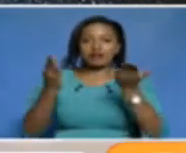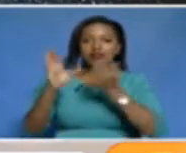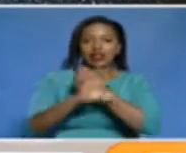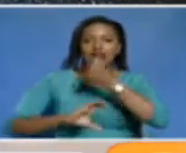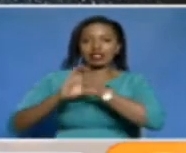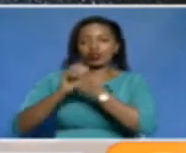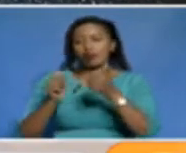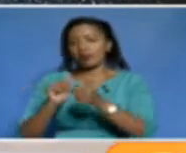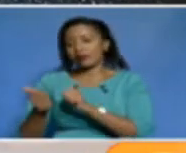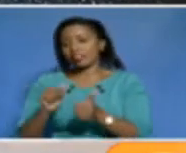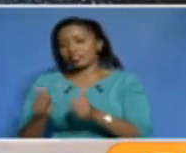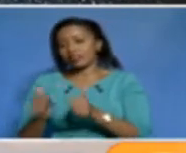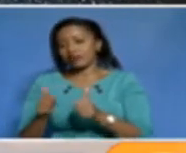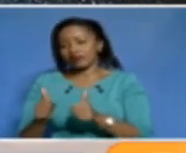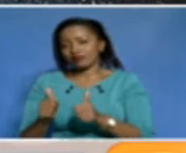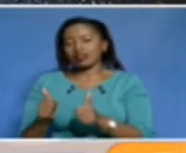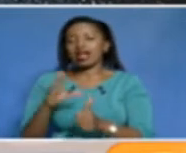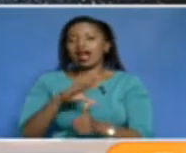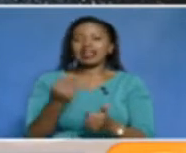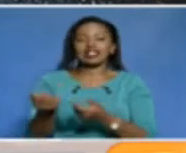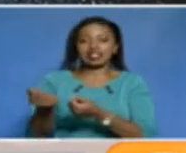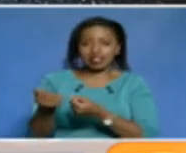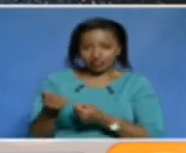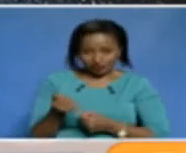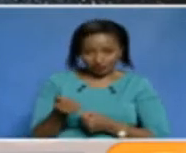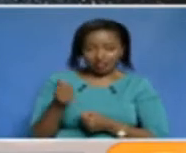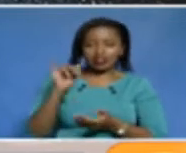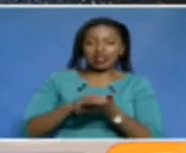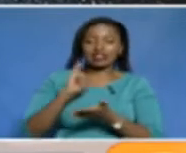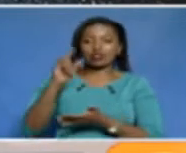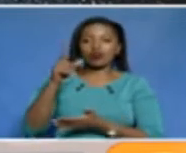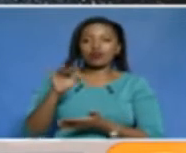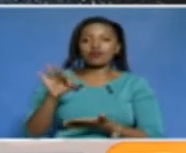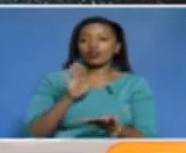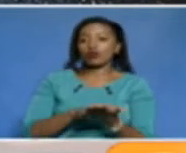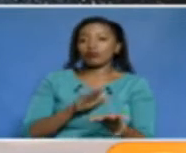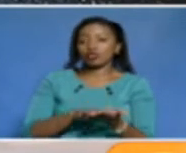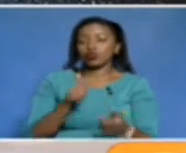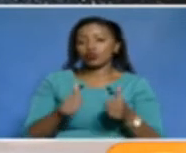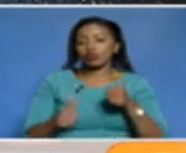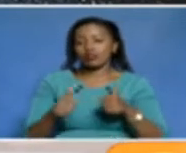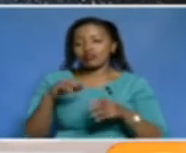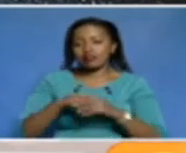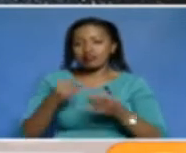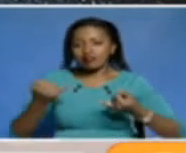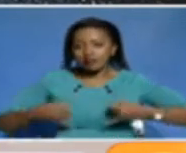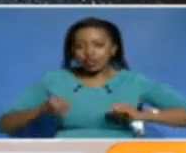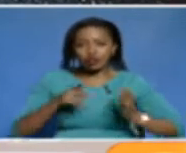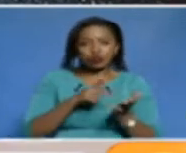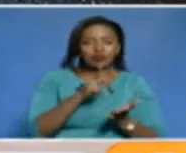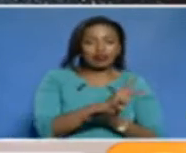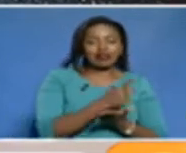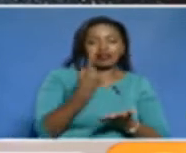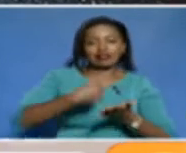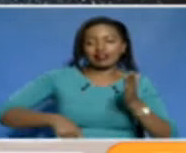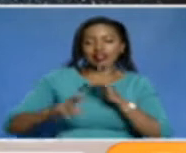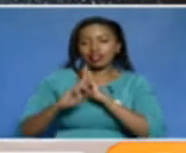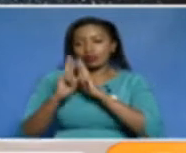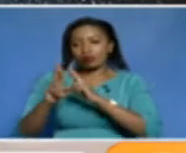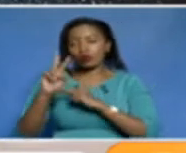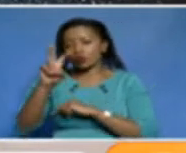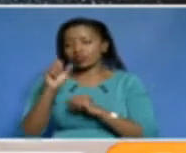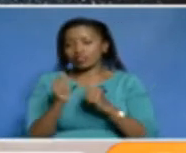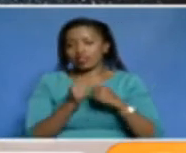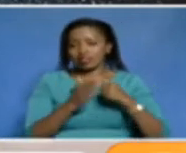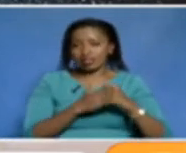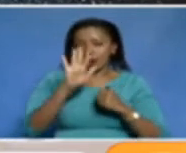to investors. This is one of the recommendations in the paying taxes report 2019 by audit